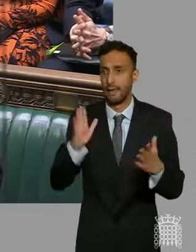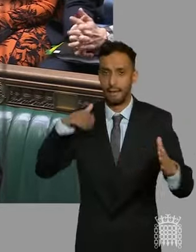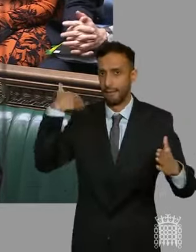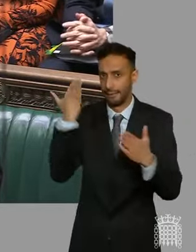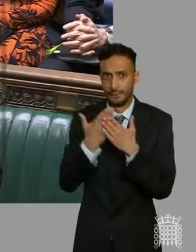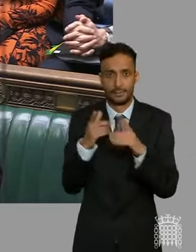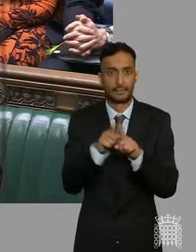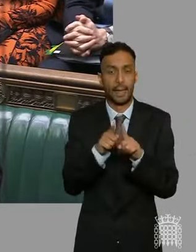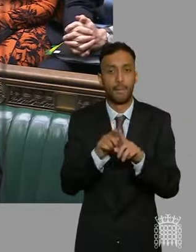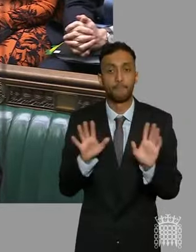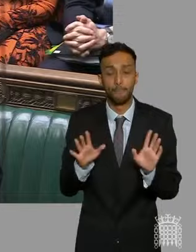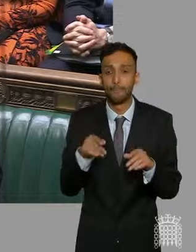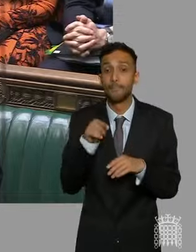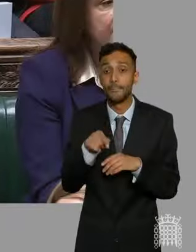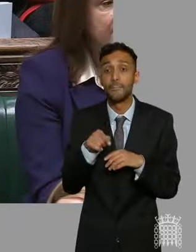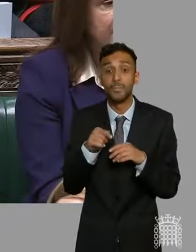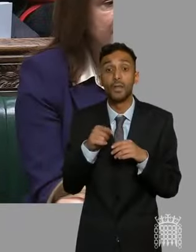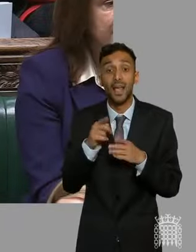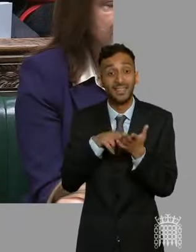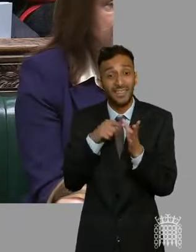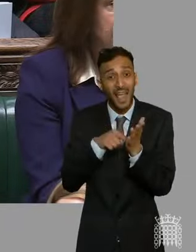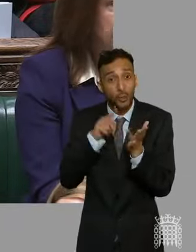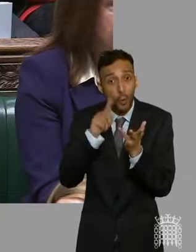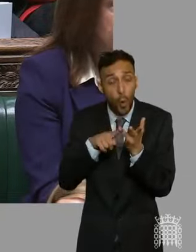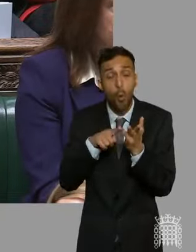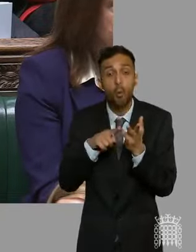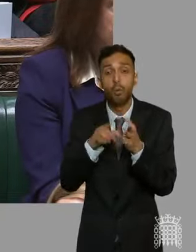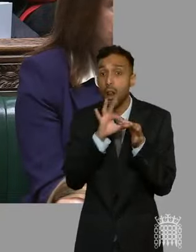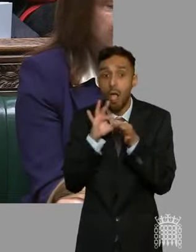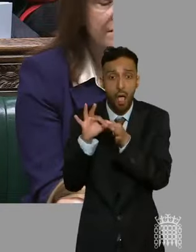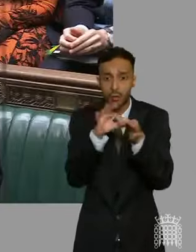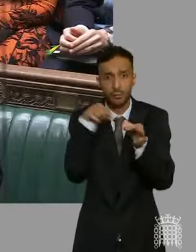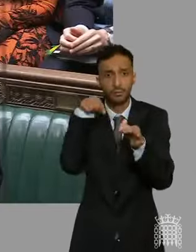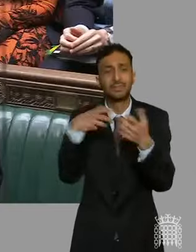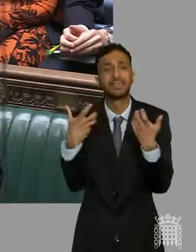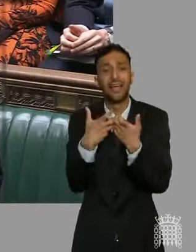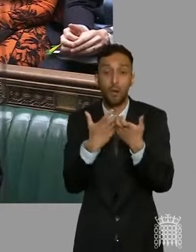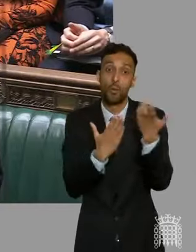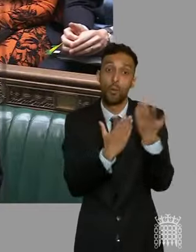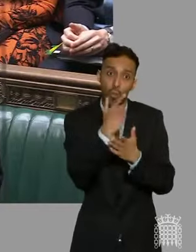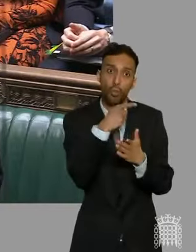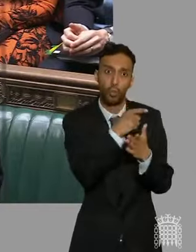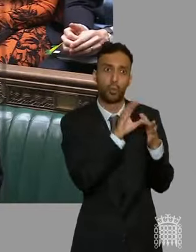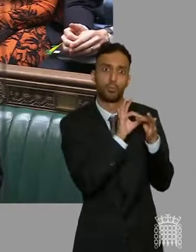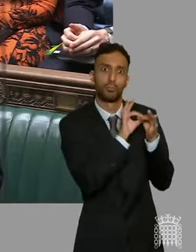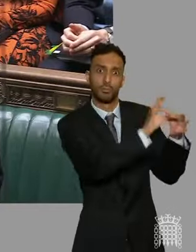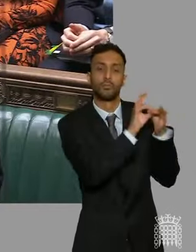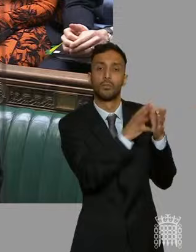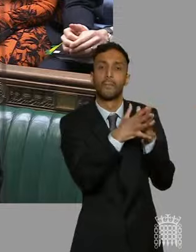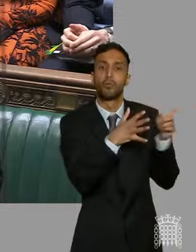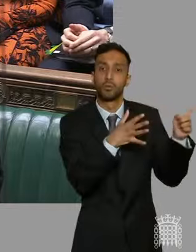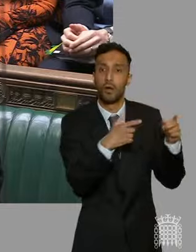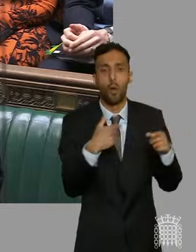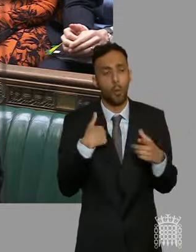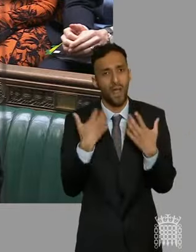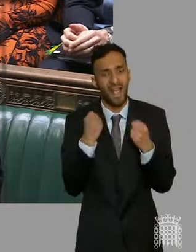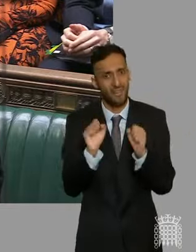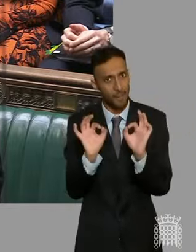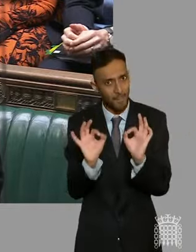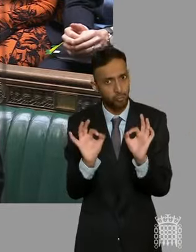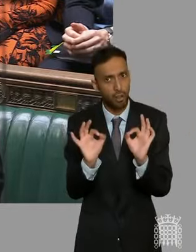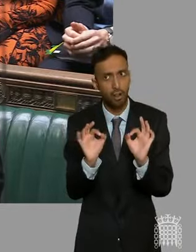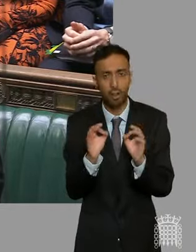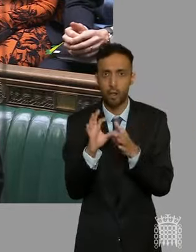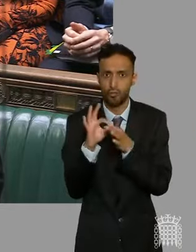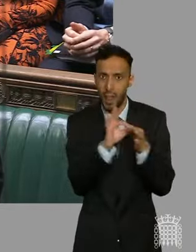US. We have a special and deep relationship with the US. That's not just words, that's to do with security, defence, intelligence